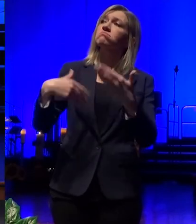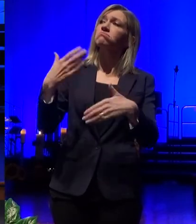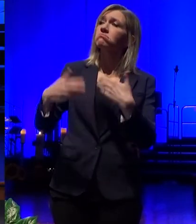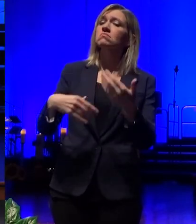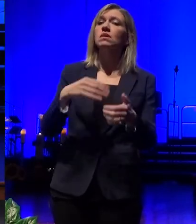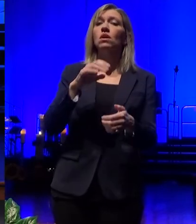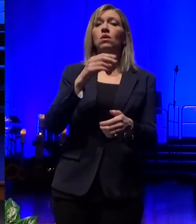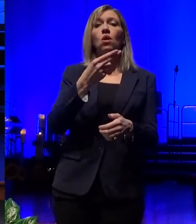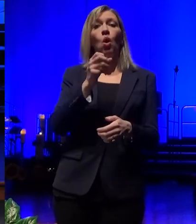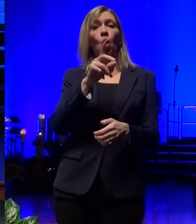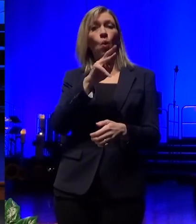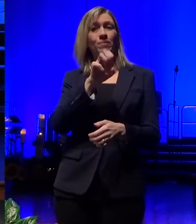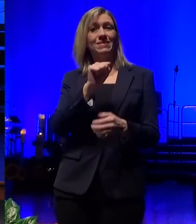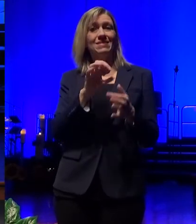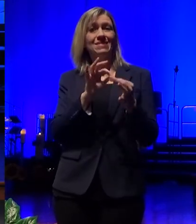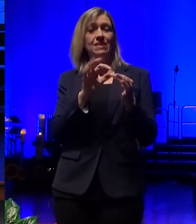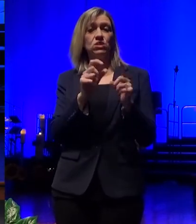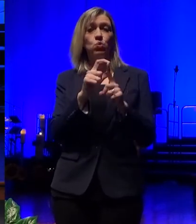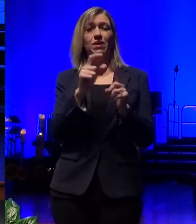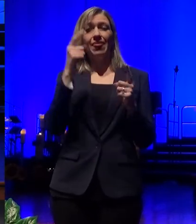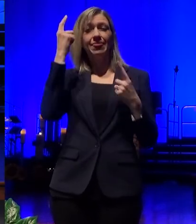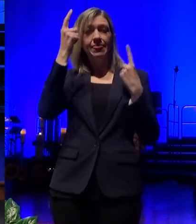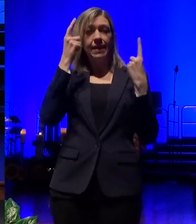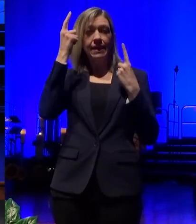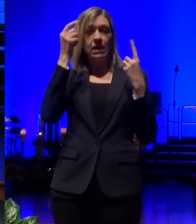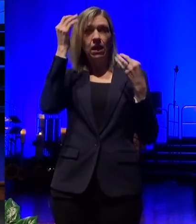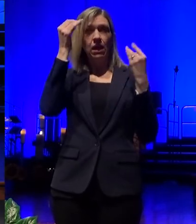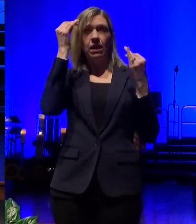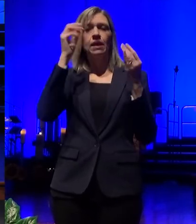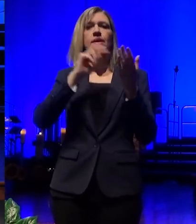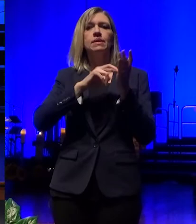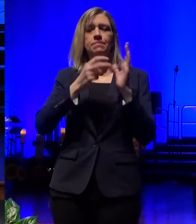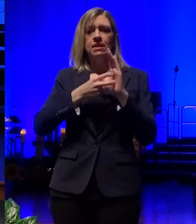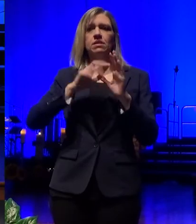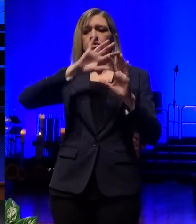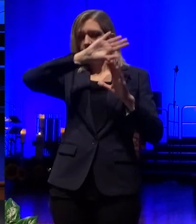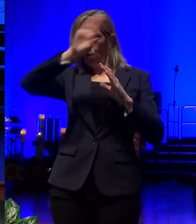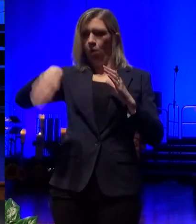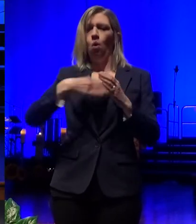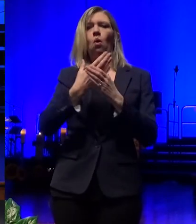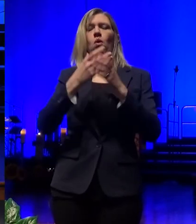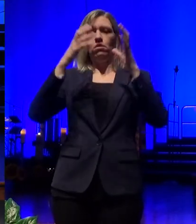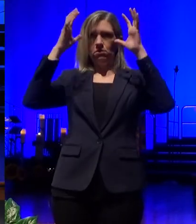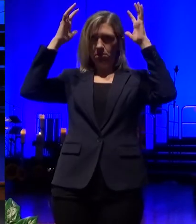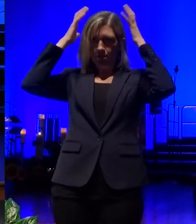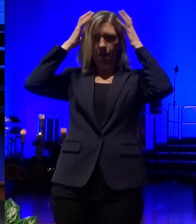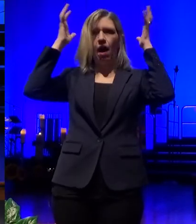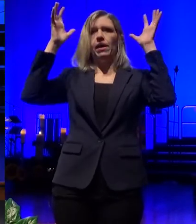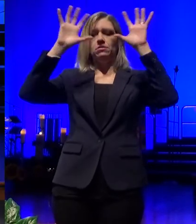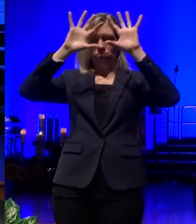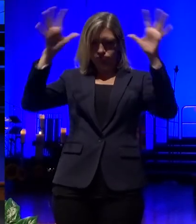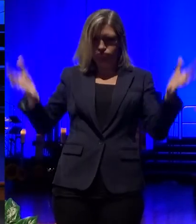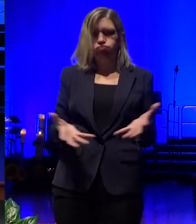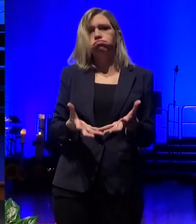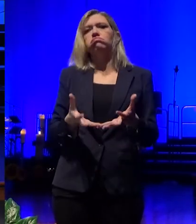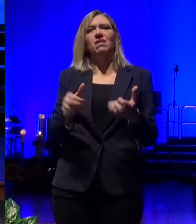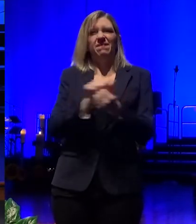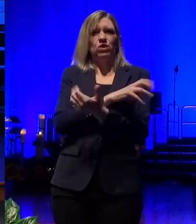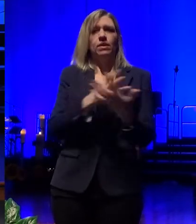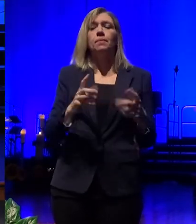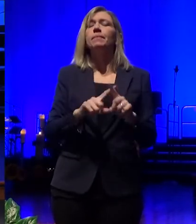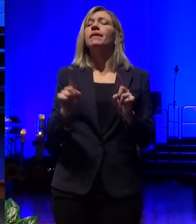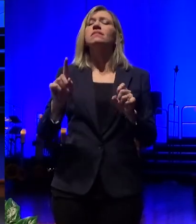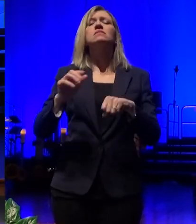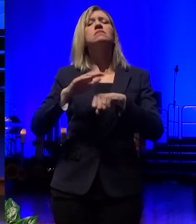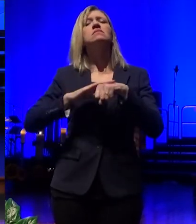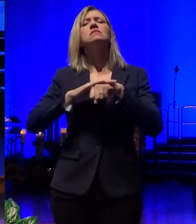says thinking, he means that all-encompassing aspect of mind. But at first glance, it